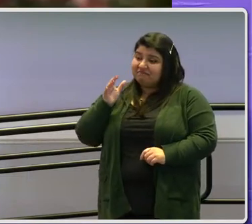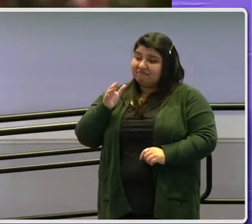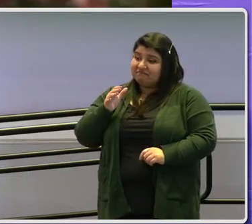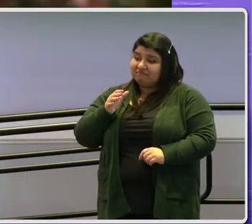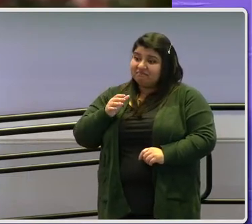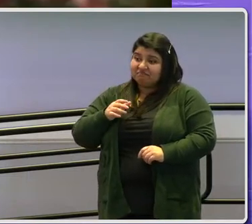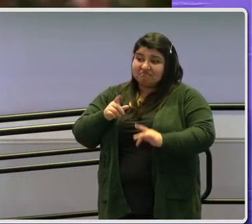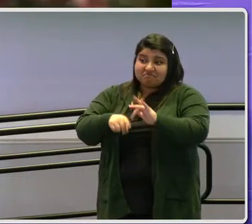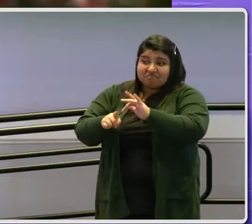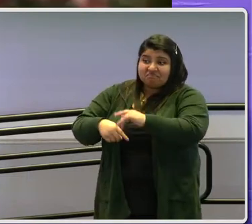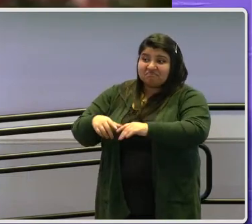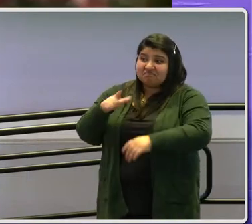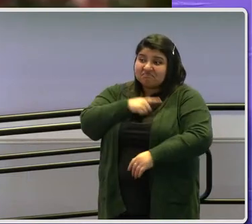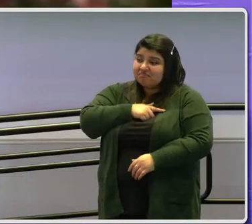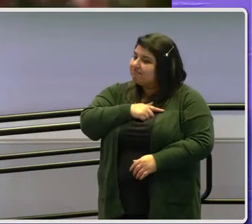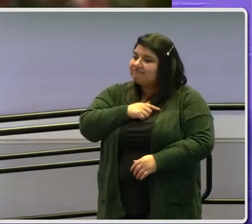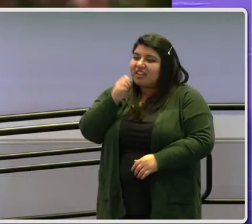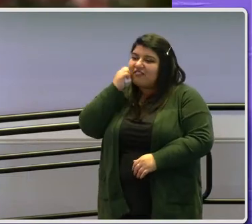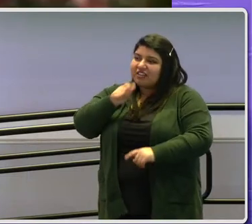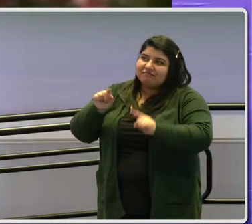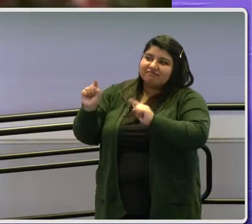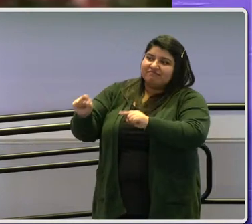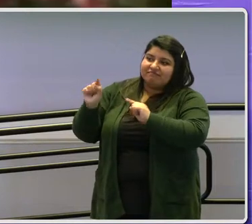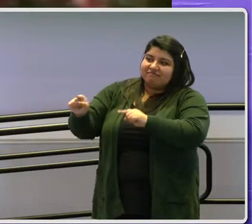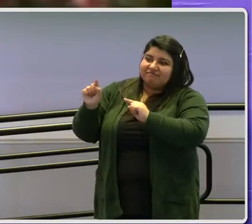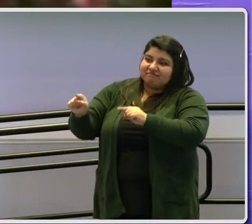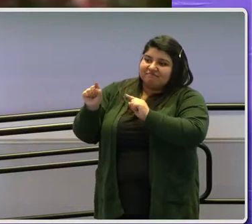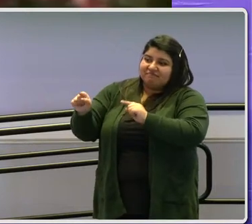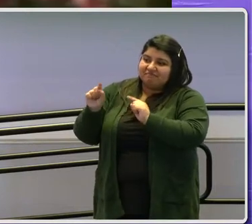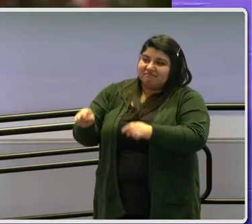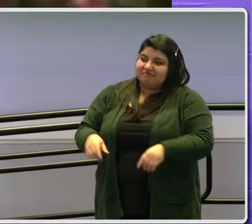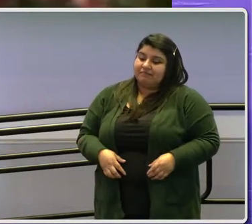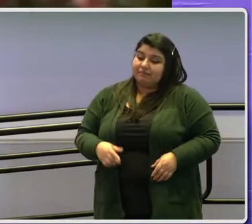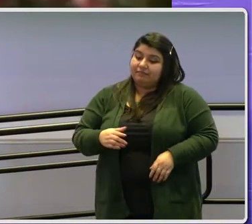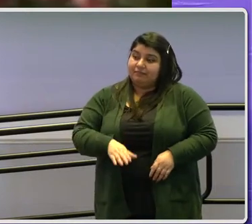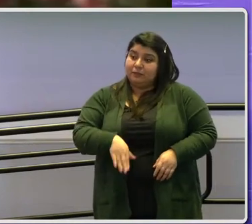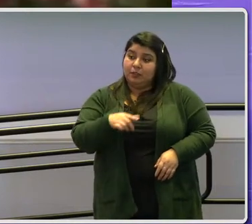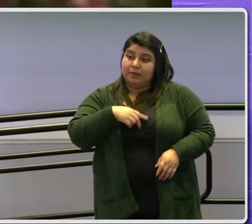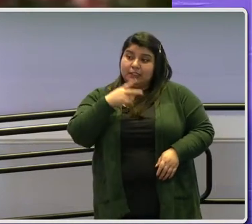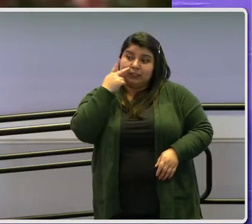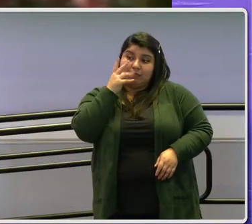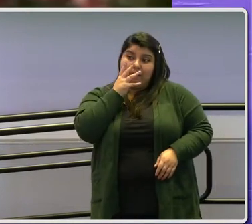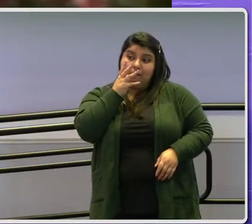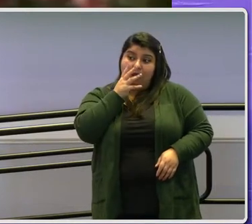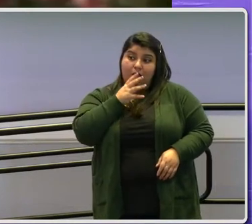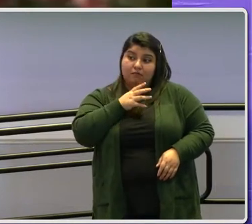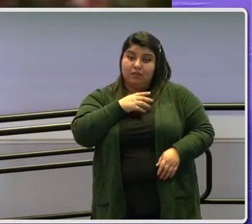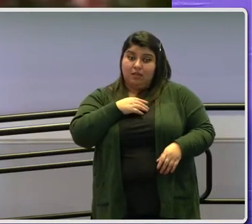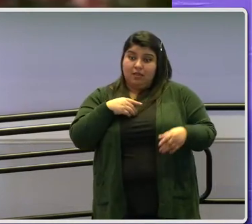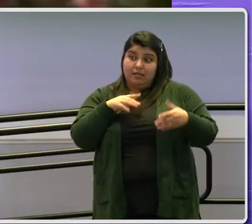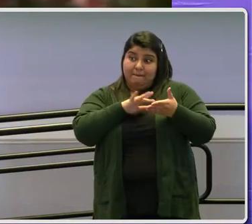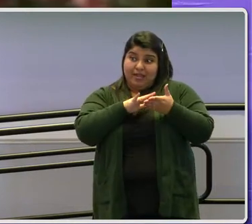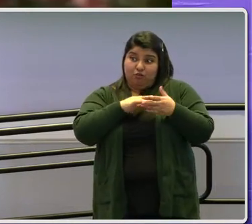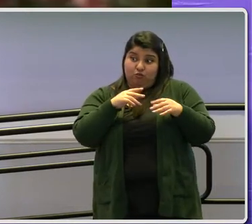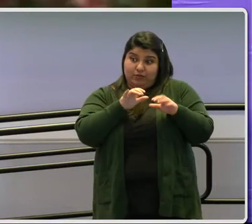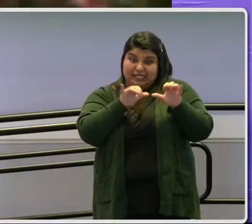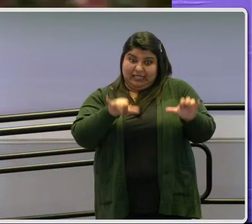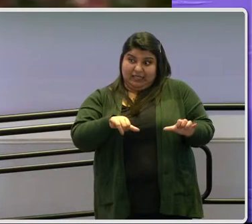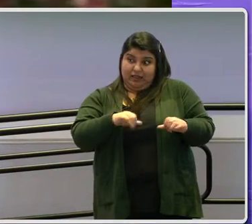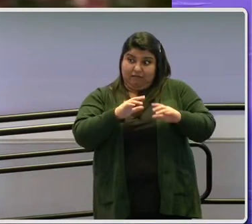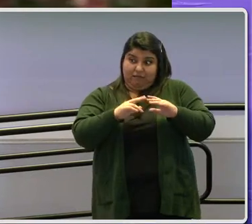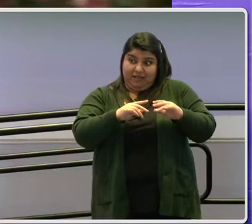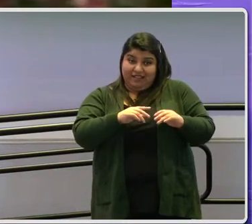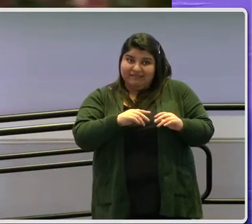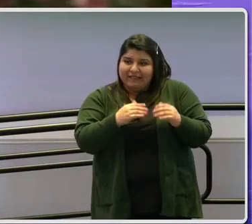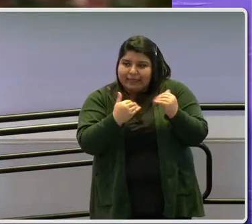work. Growing up, I also saw my mom navigate the complexities of the medical system with very little knowledge of the